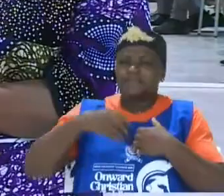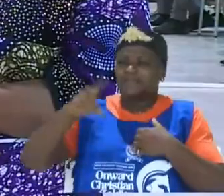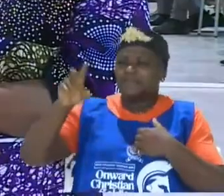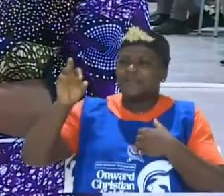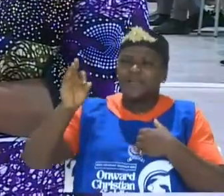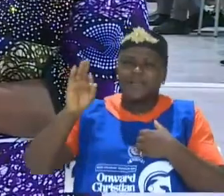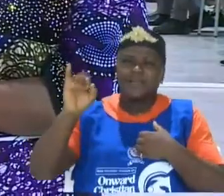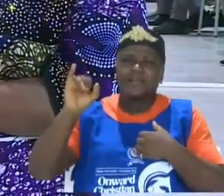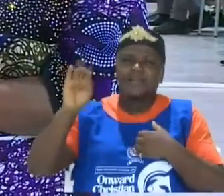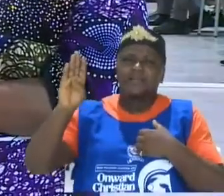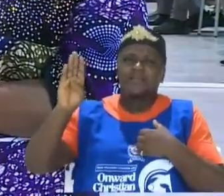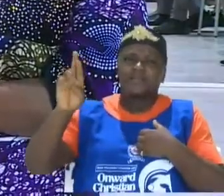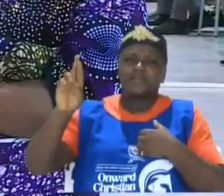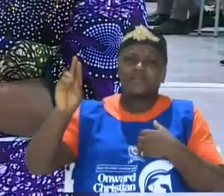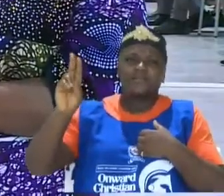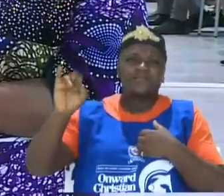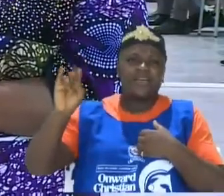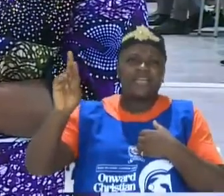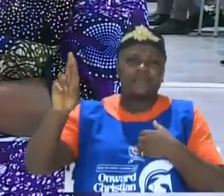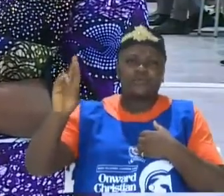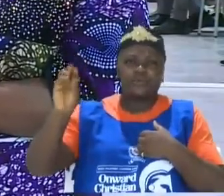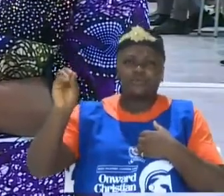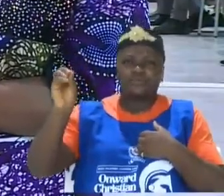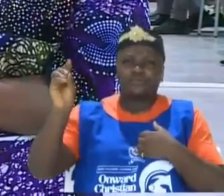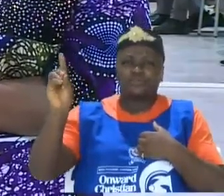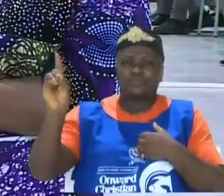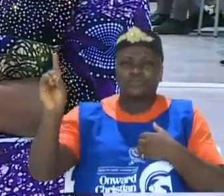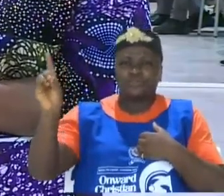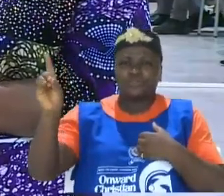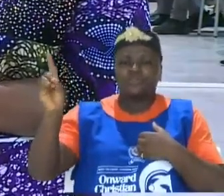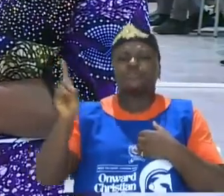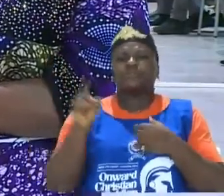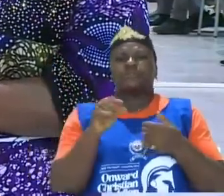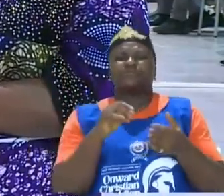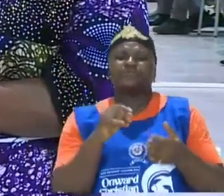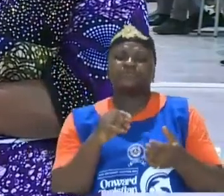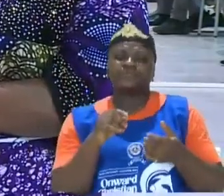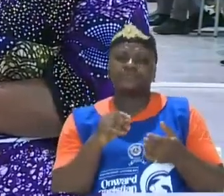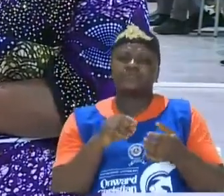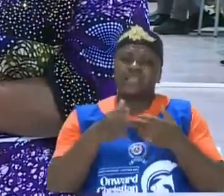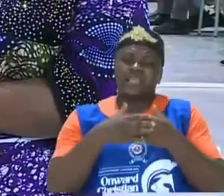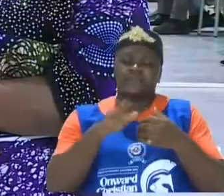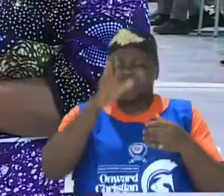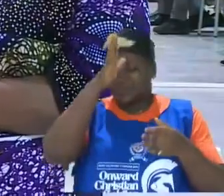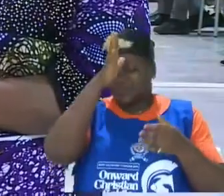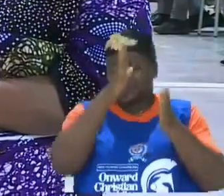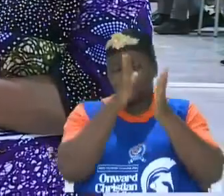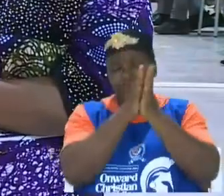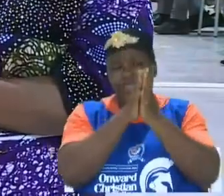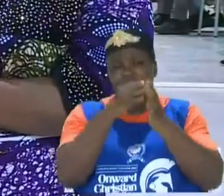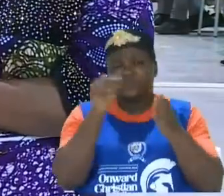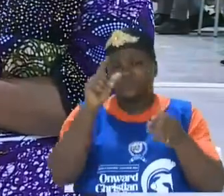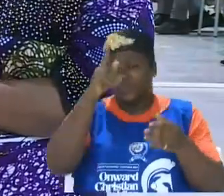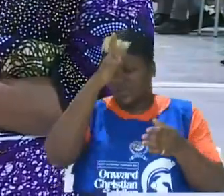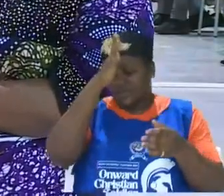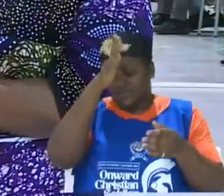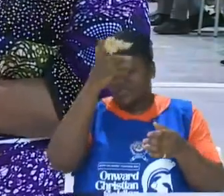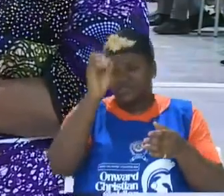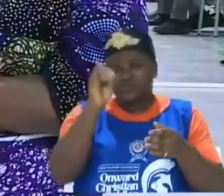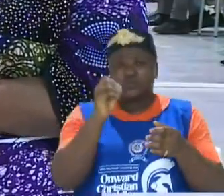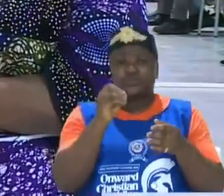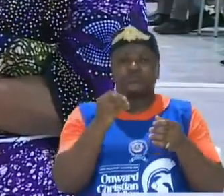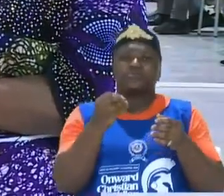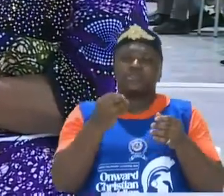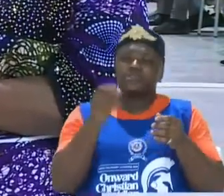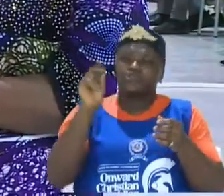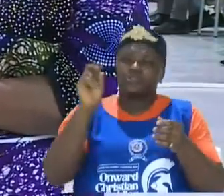was located in the uterus. And after the prayers from Daddy Gio in February 2022, Light Up